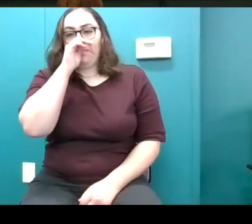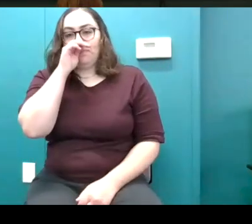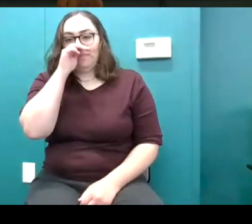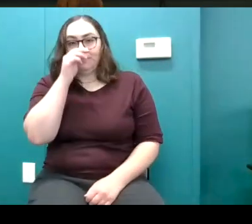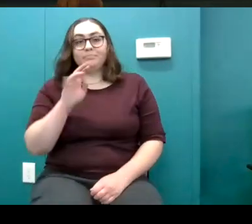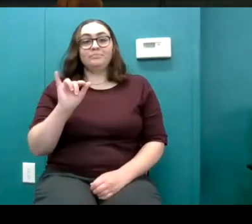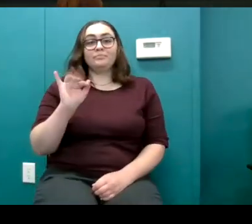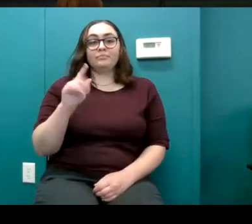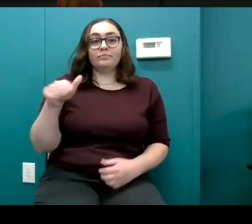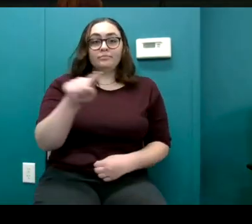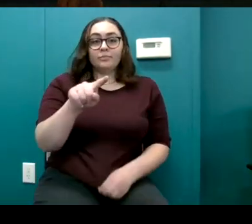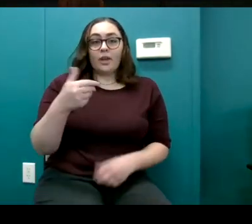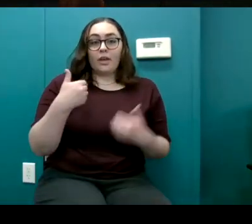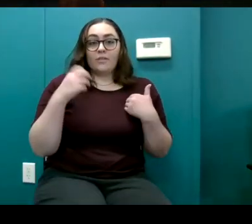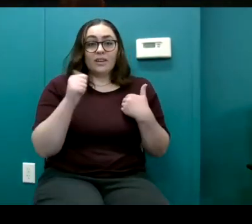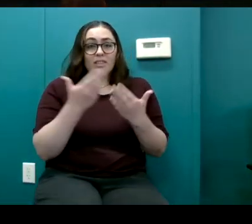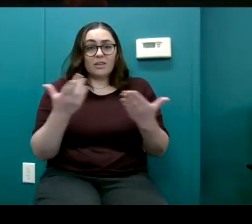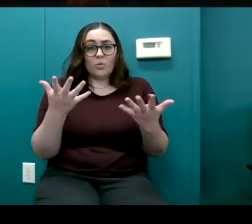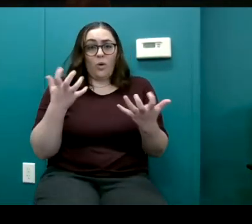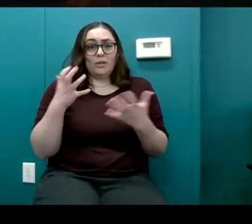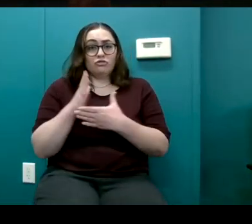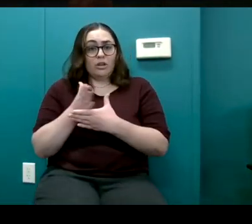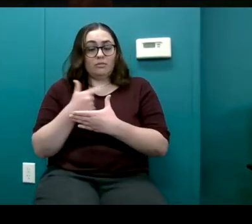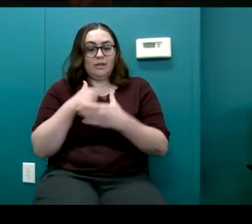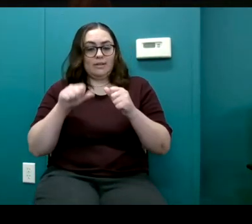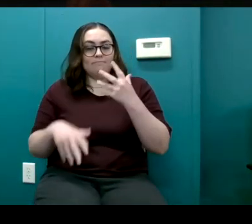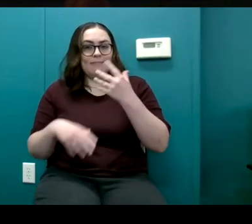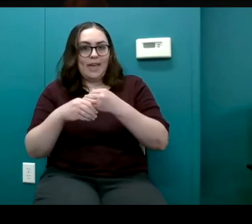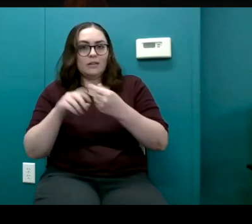if you guys have anything that you want me to share, I can add them to the document.